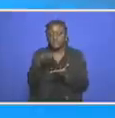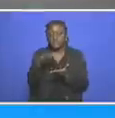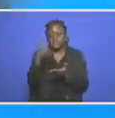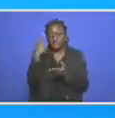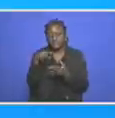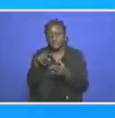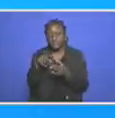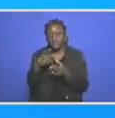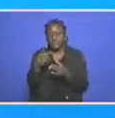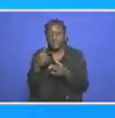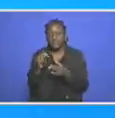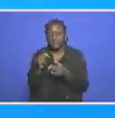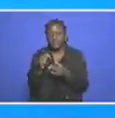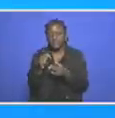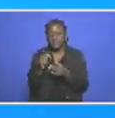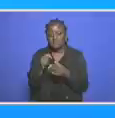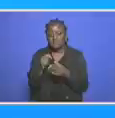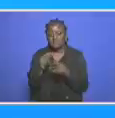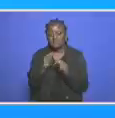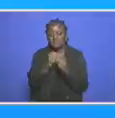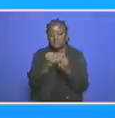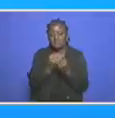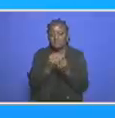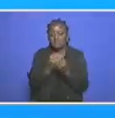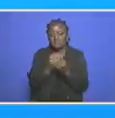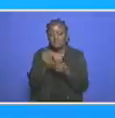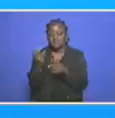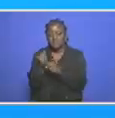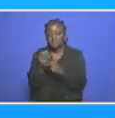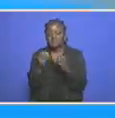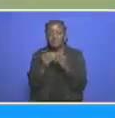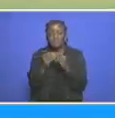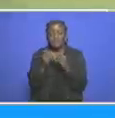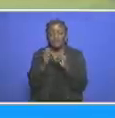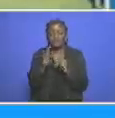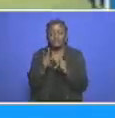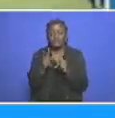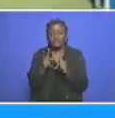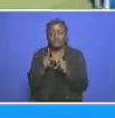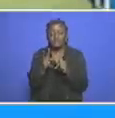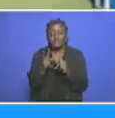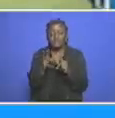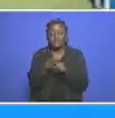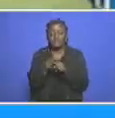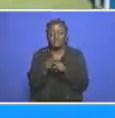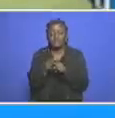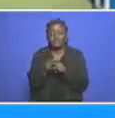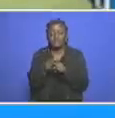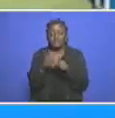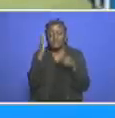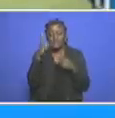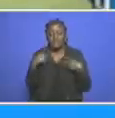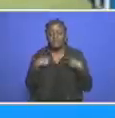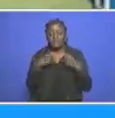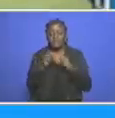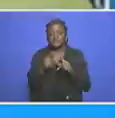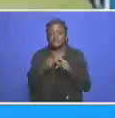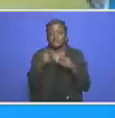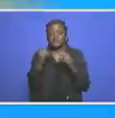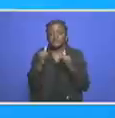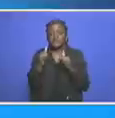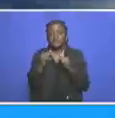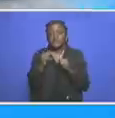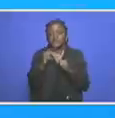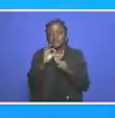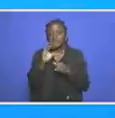Mike Strawn is on tap to receive more opportunities and is also just weeks away from having the opportunity to play an NFL game in front of his entire family